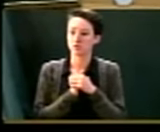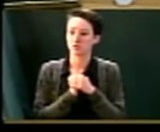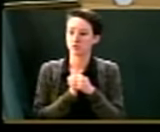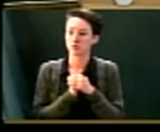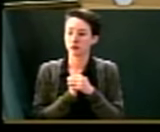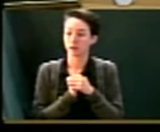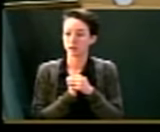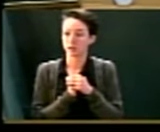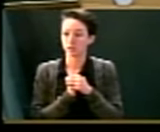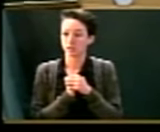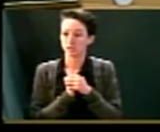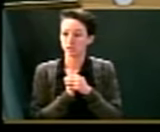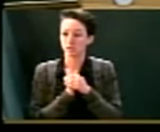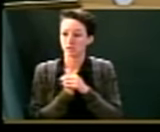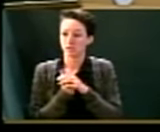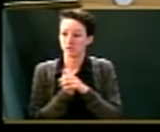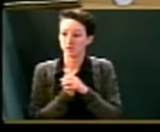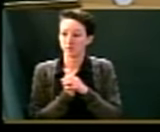represents educators?